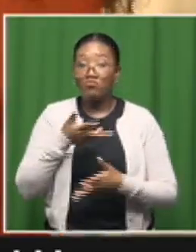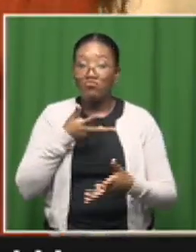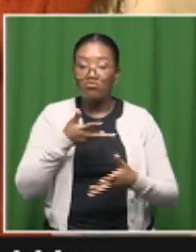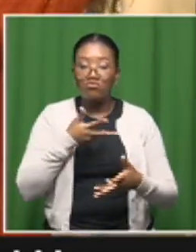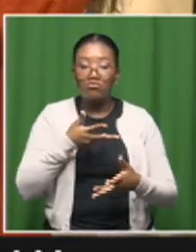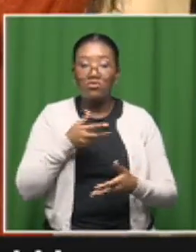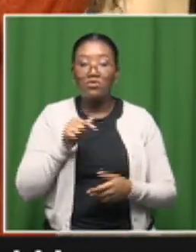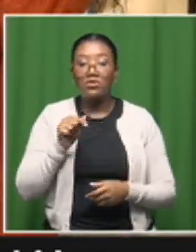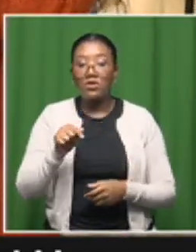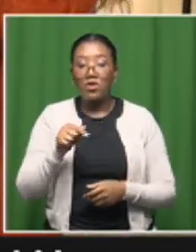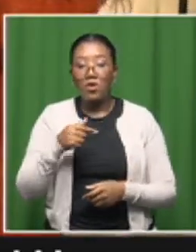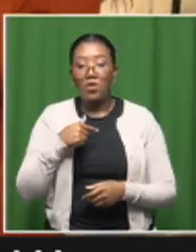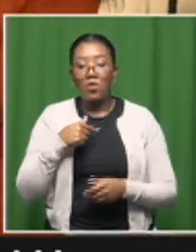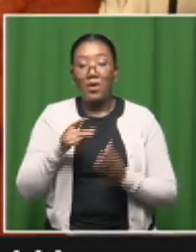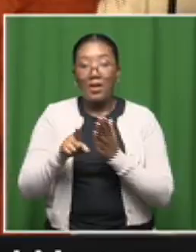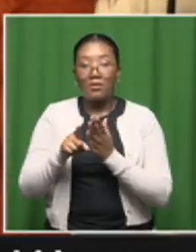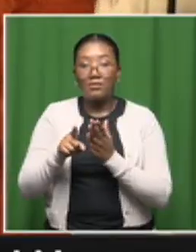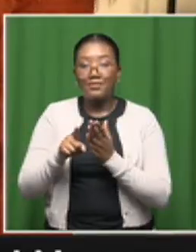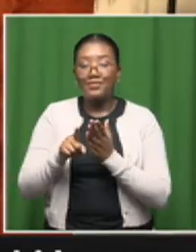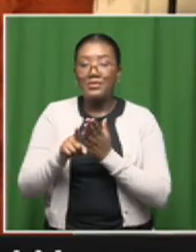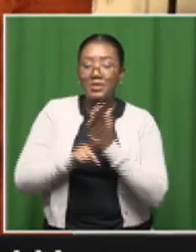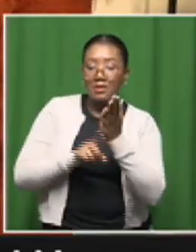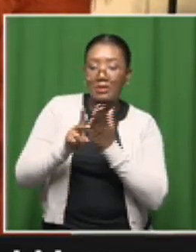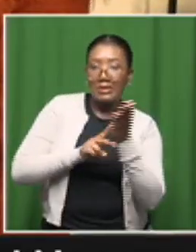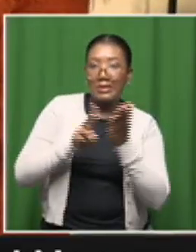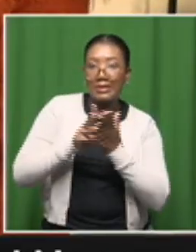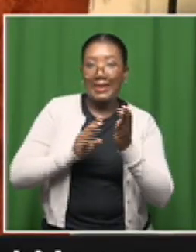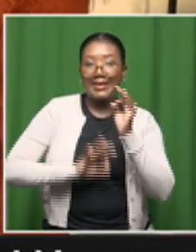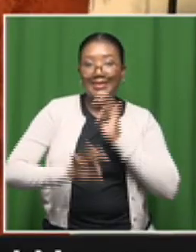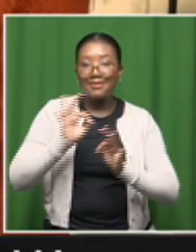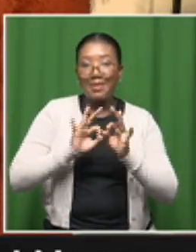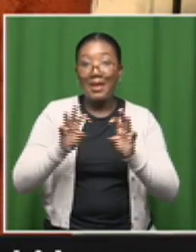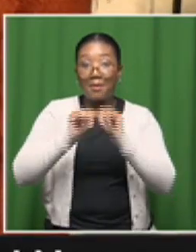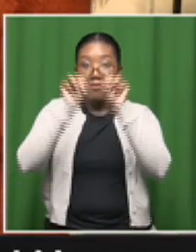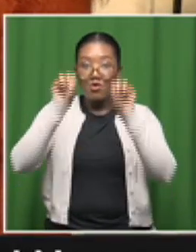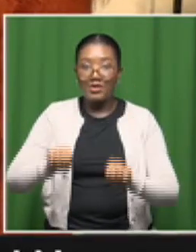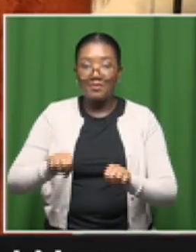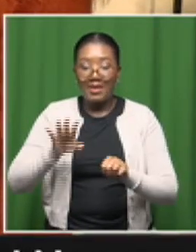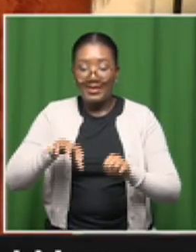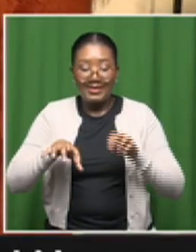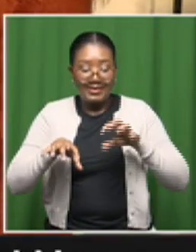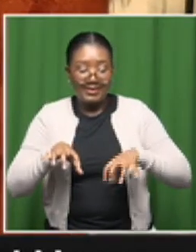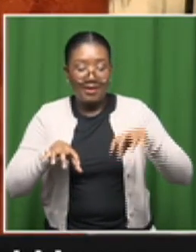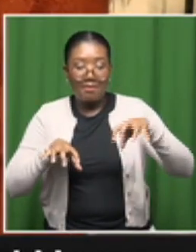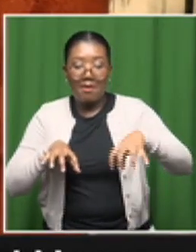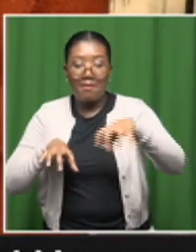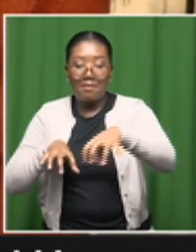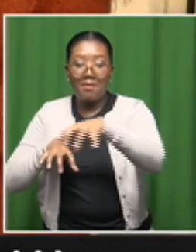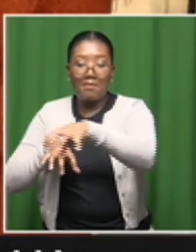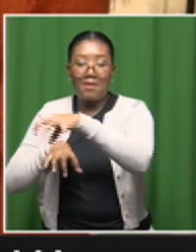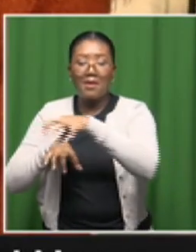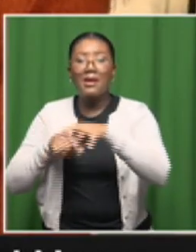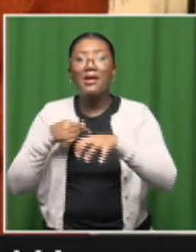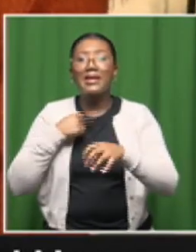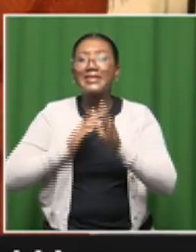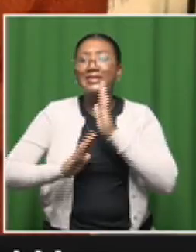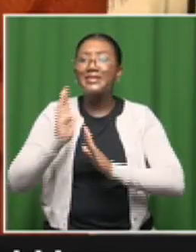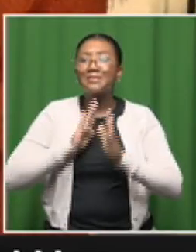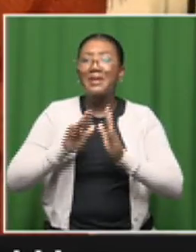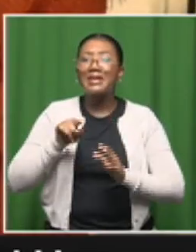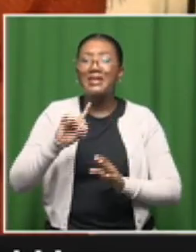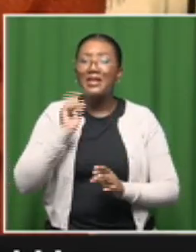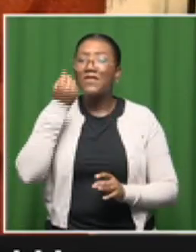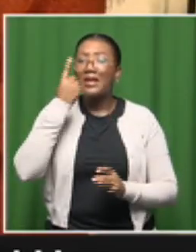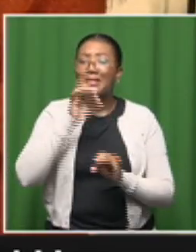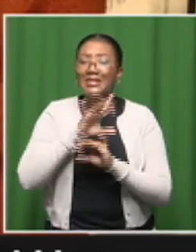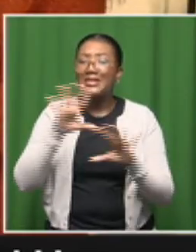were breaking down the different streams of how the museum is set up in terms of the tributaries. Can you explain what exactly that is so people can get a